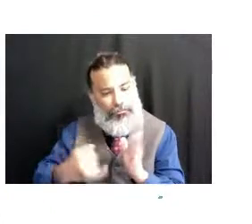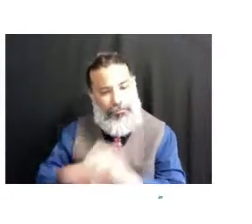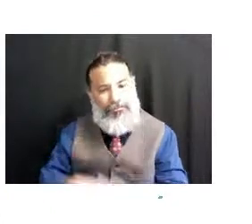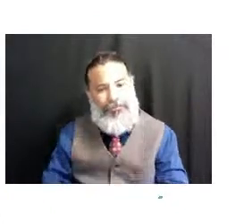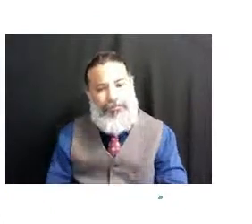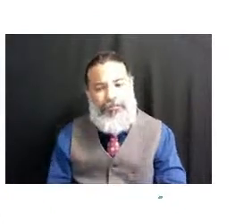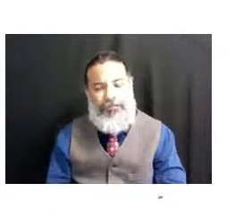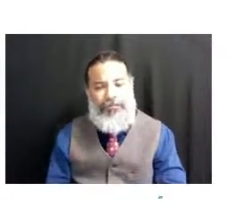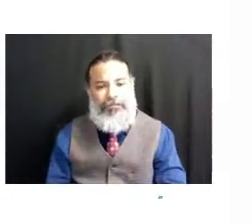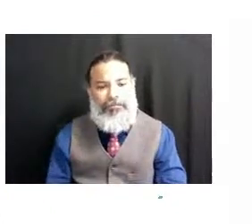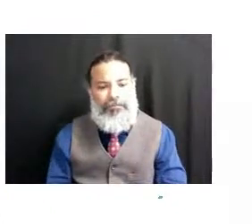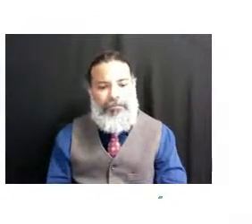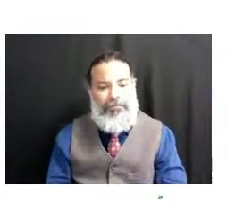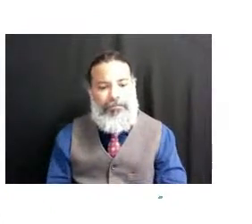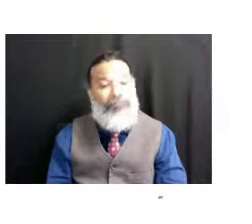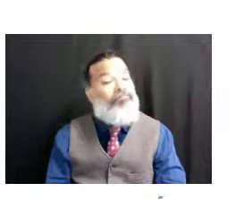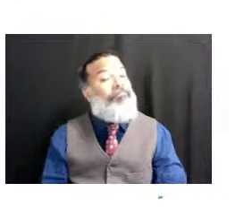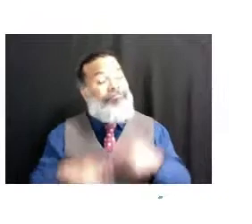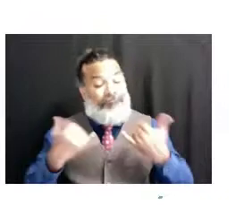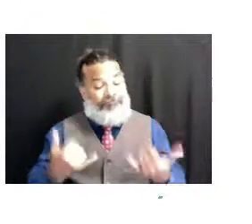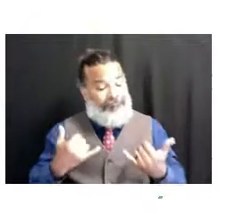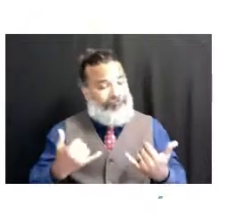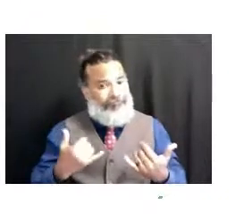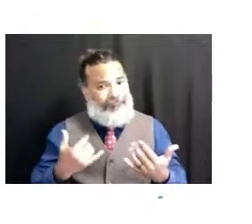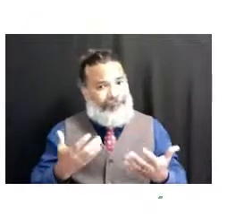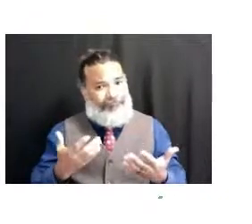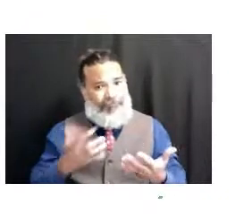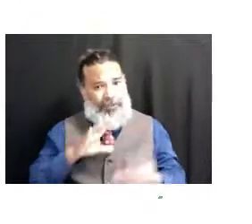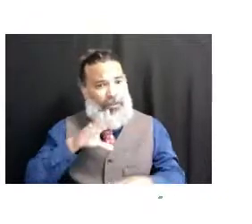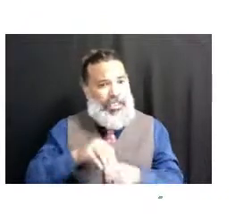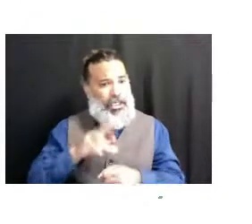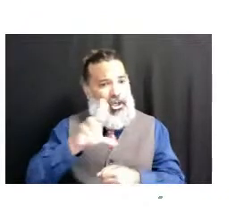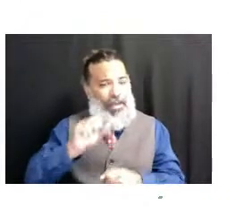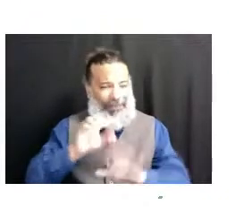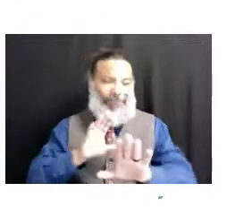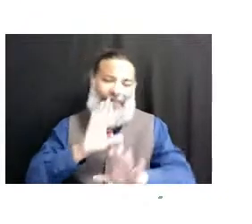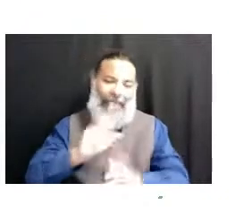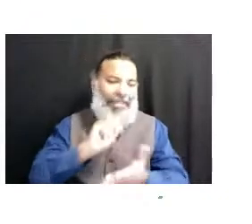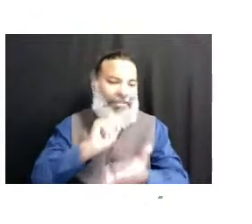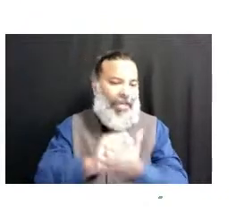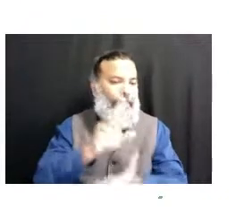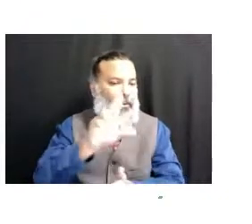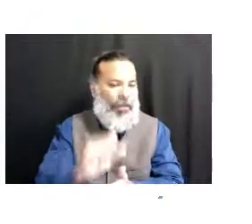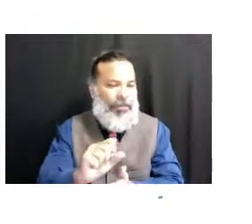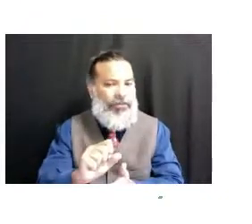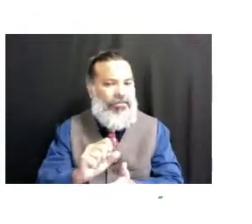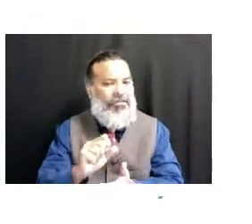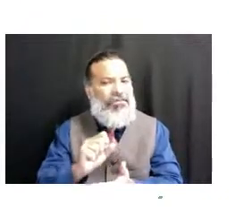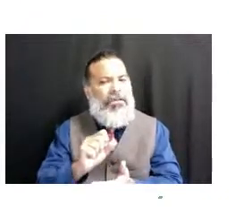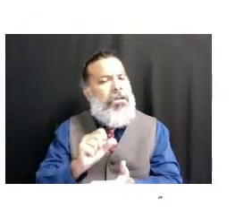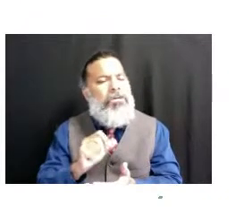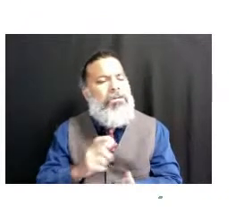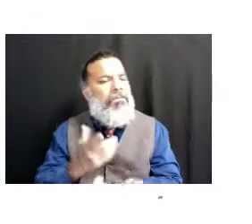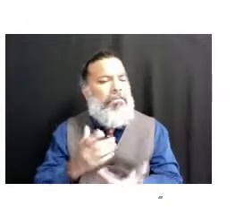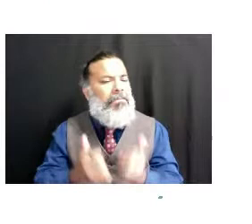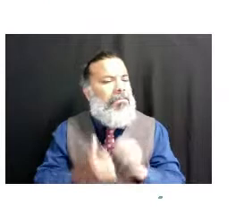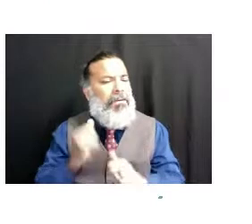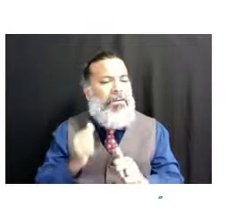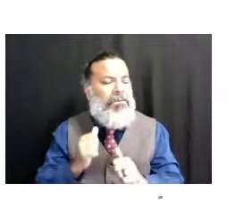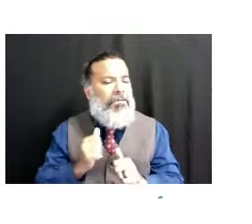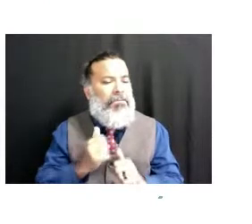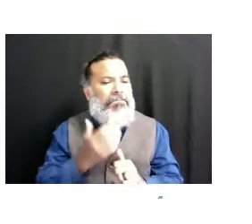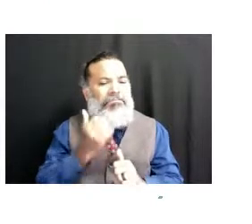In this period in the United States, with few exceptions, no one was paying much attention